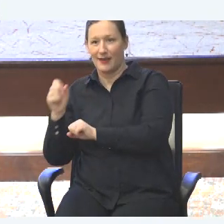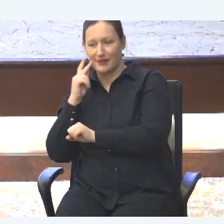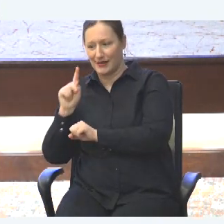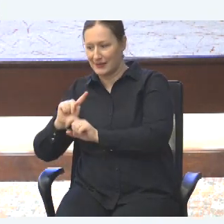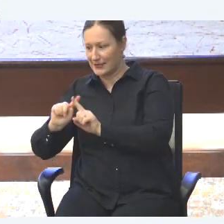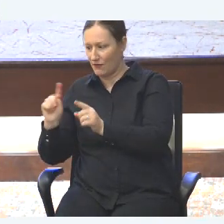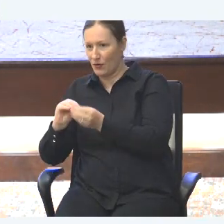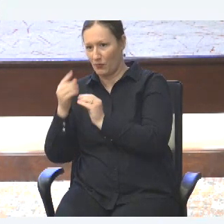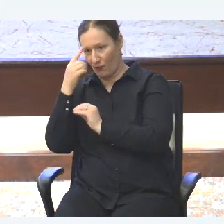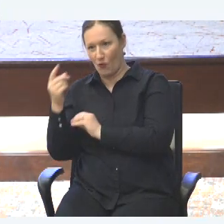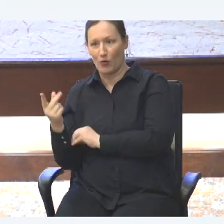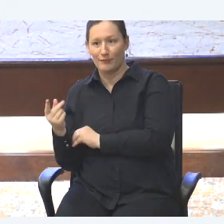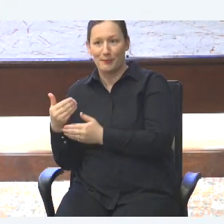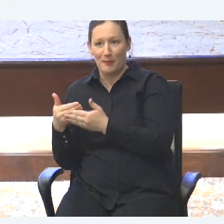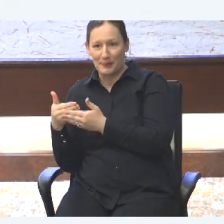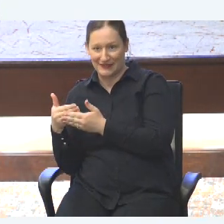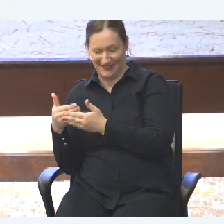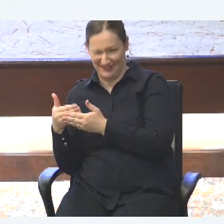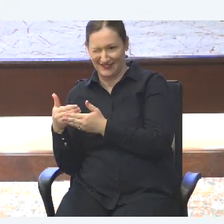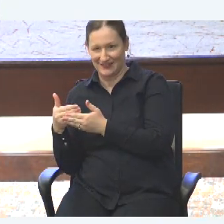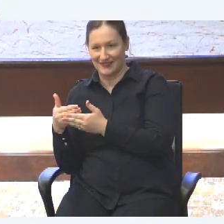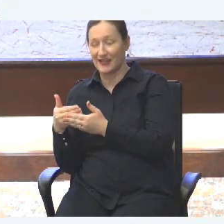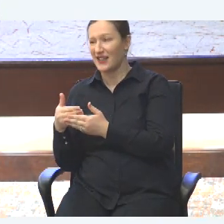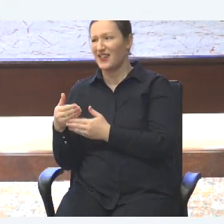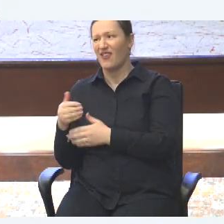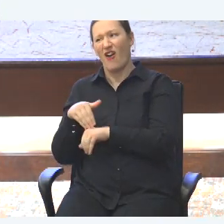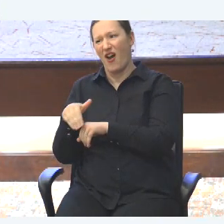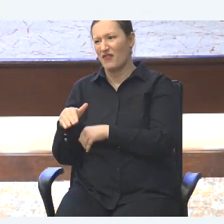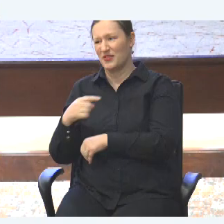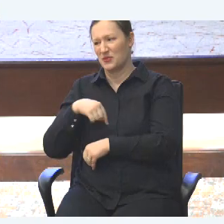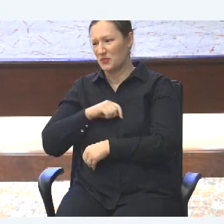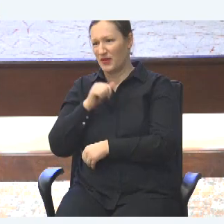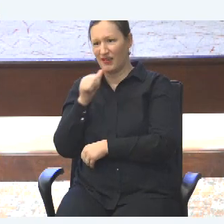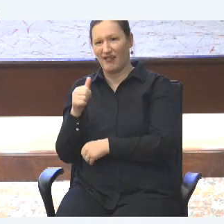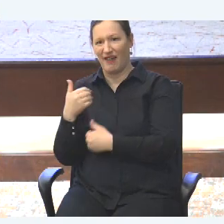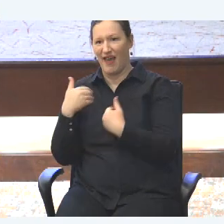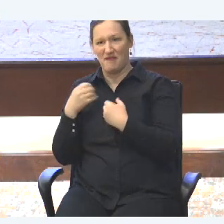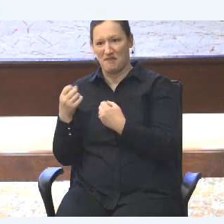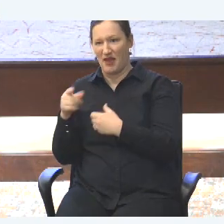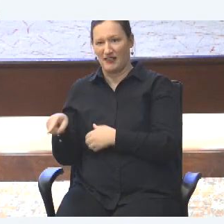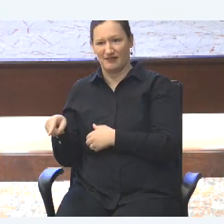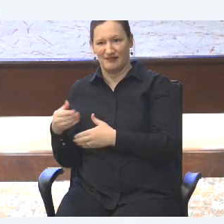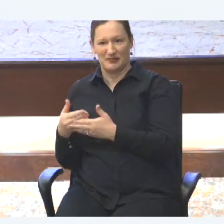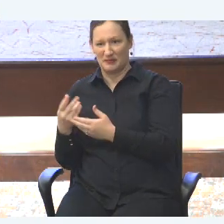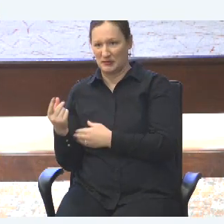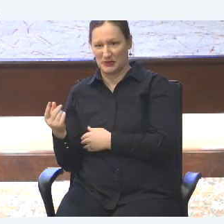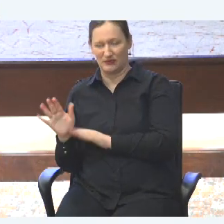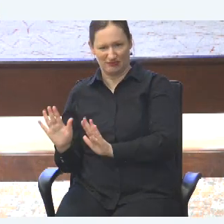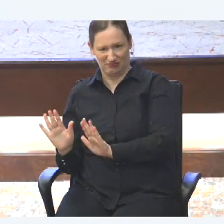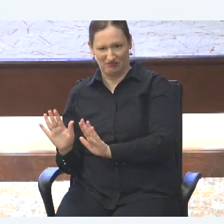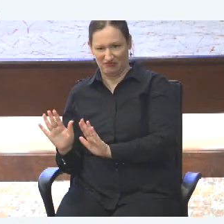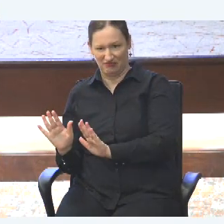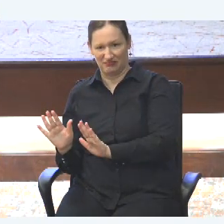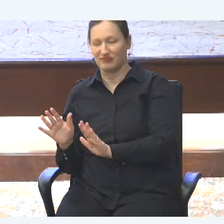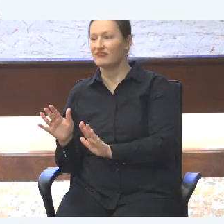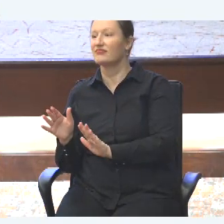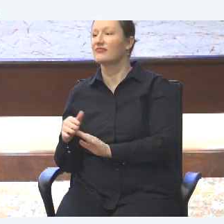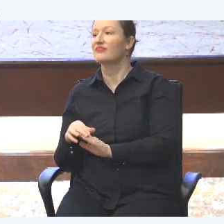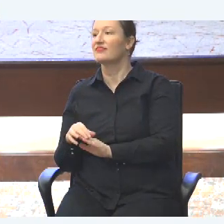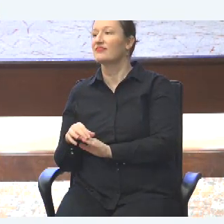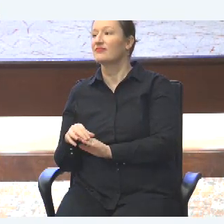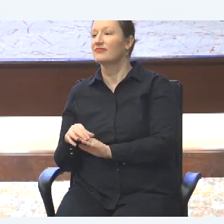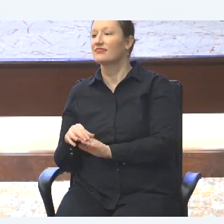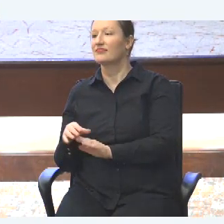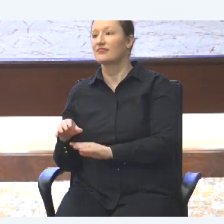no puppies on our site, it falsely lowered our capacity percentage, not showing the urgency